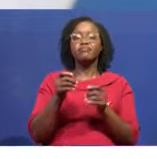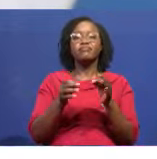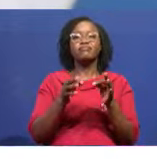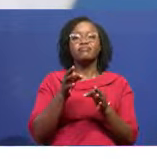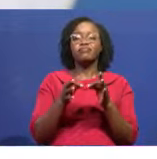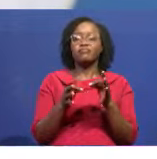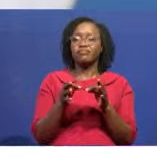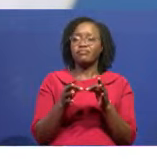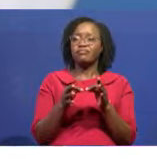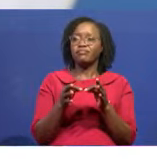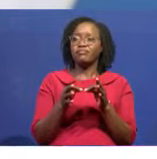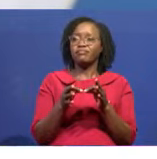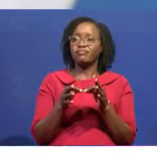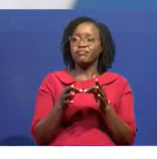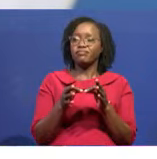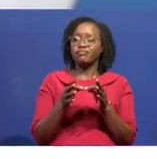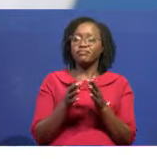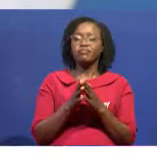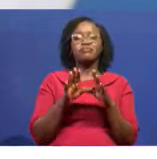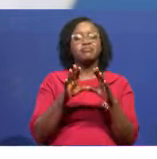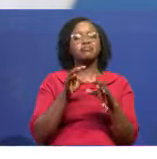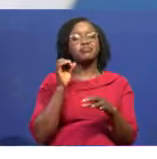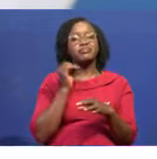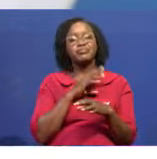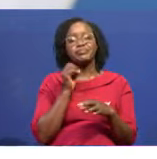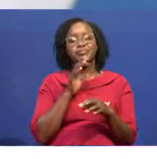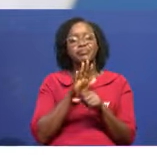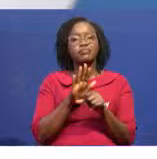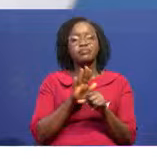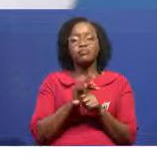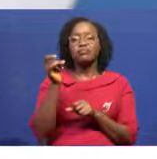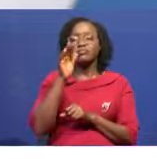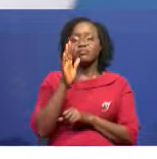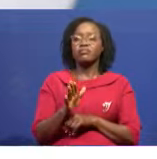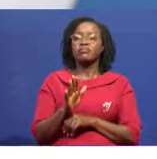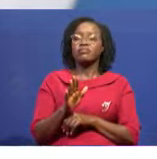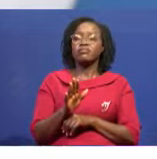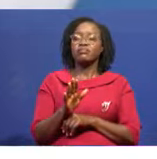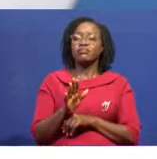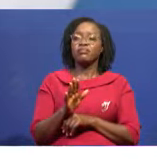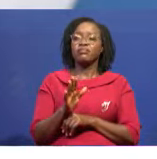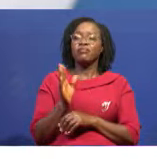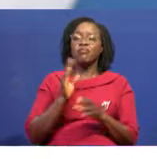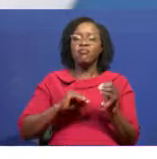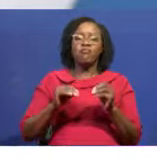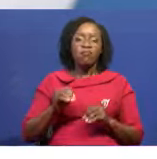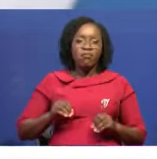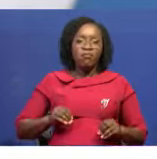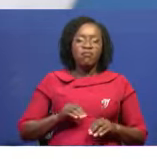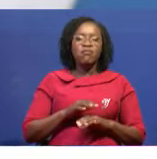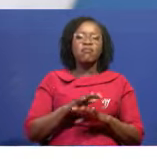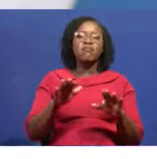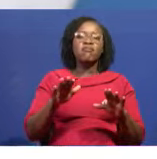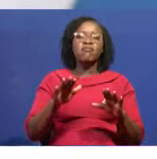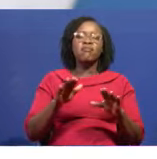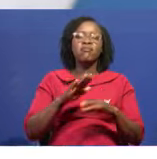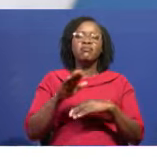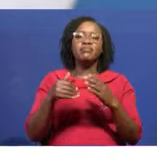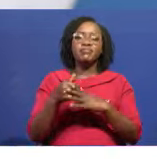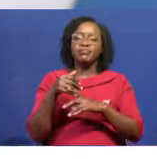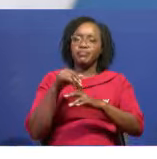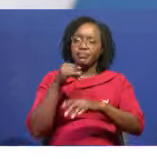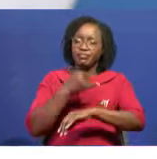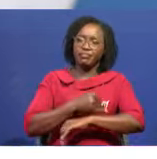also receiving a lot of complaints from the Kenyan people on corruption cutting across all